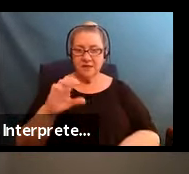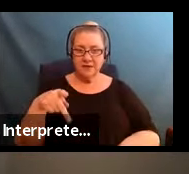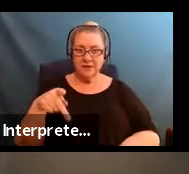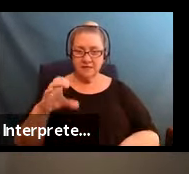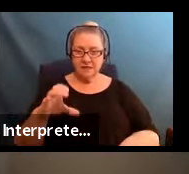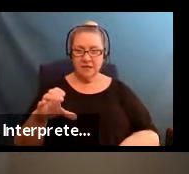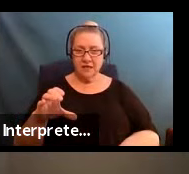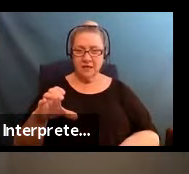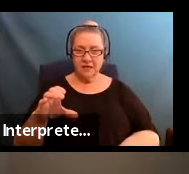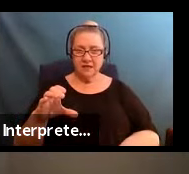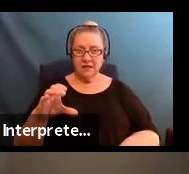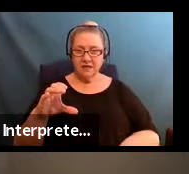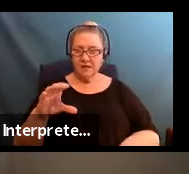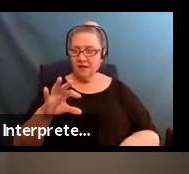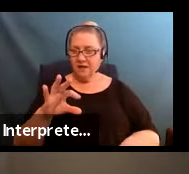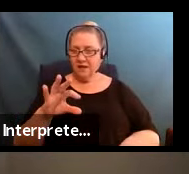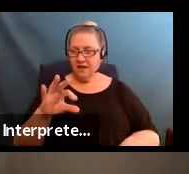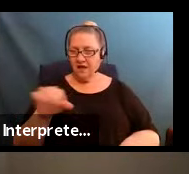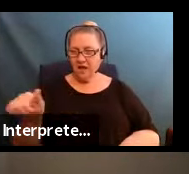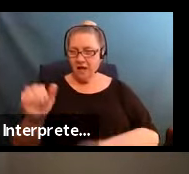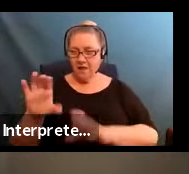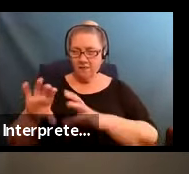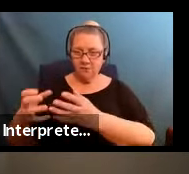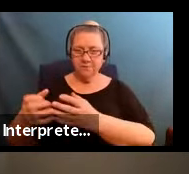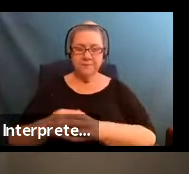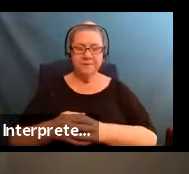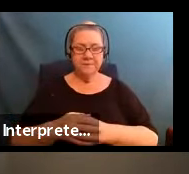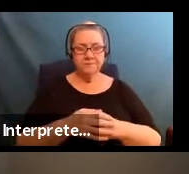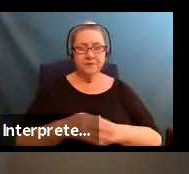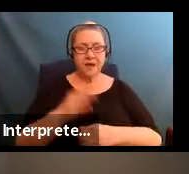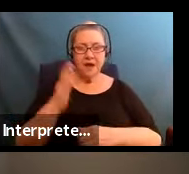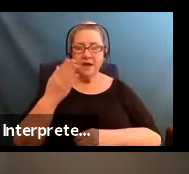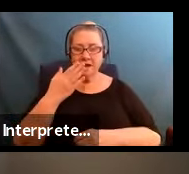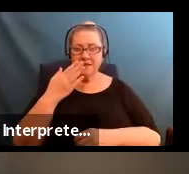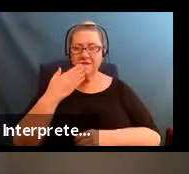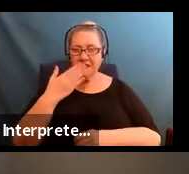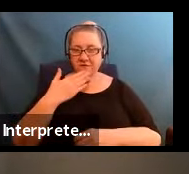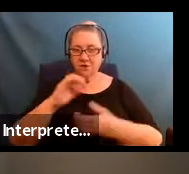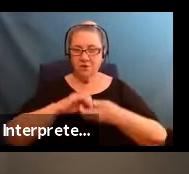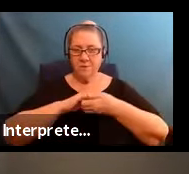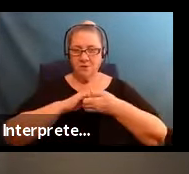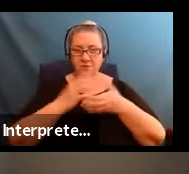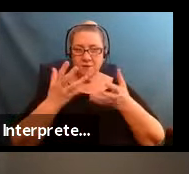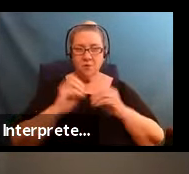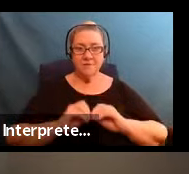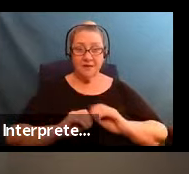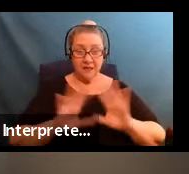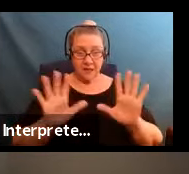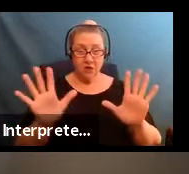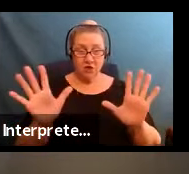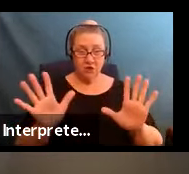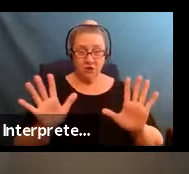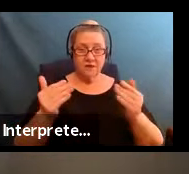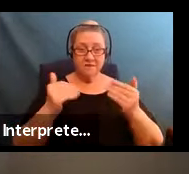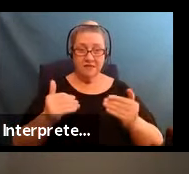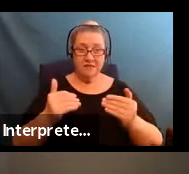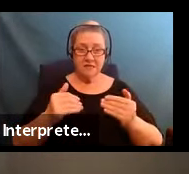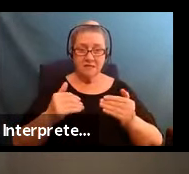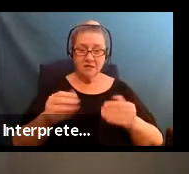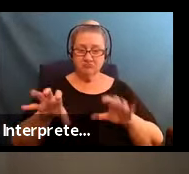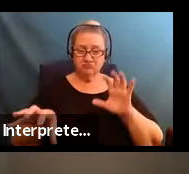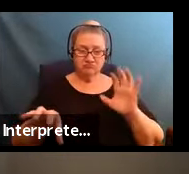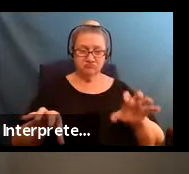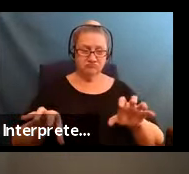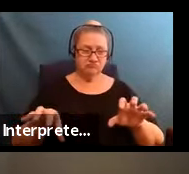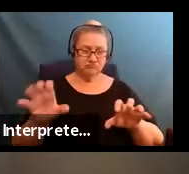So I really appreciate their partnership. So I don't want this to be, I want to be very clear. This is a collaboration of a lot